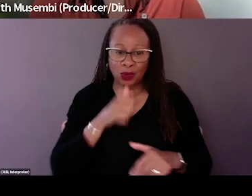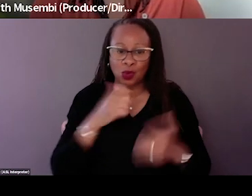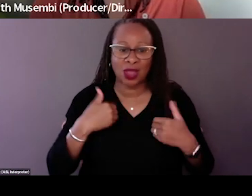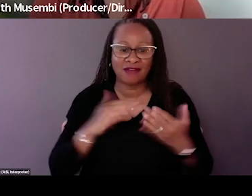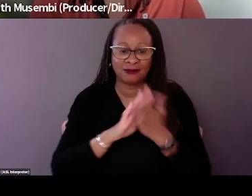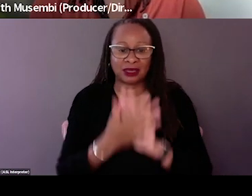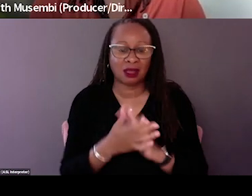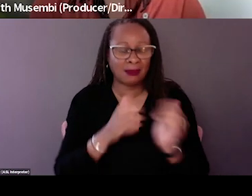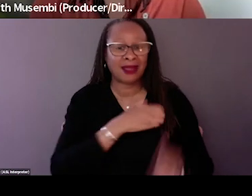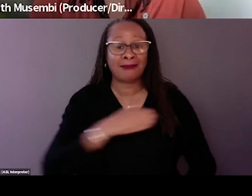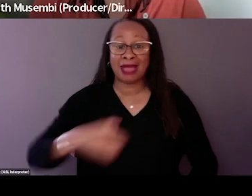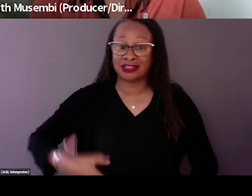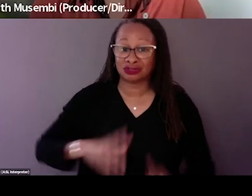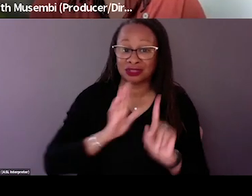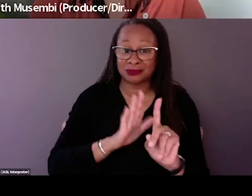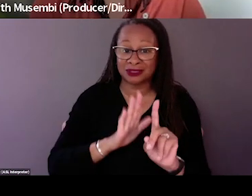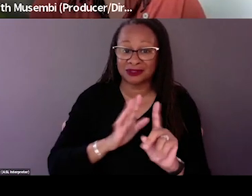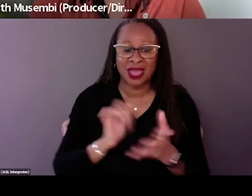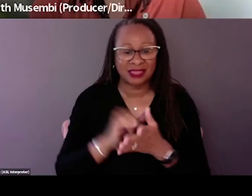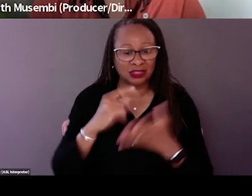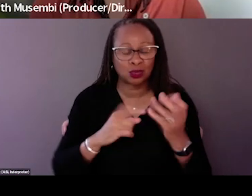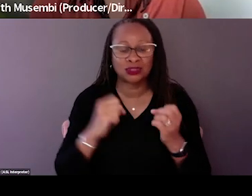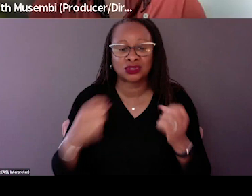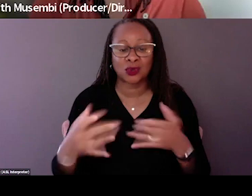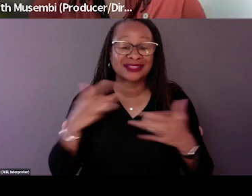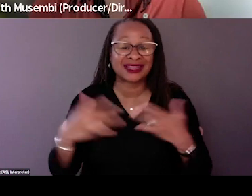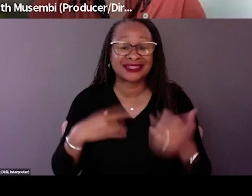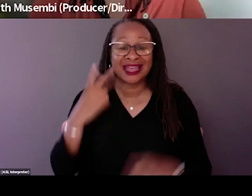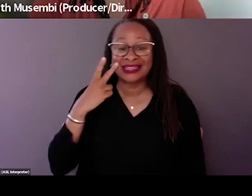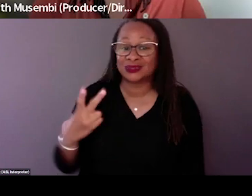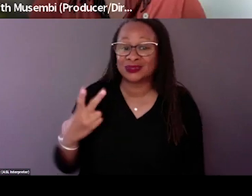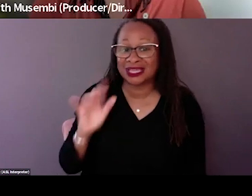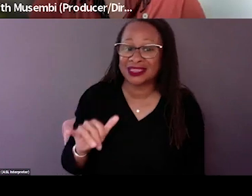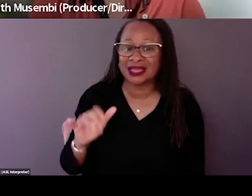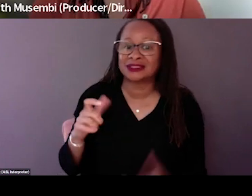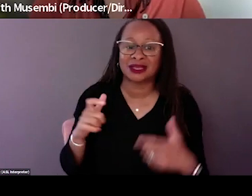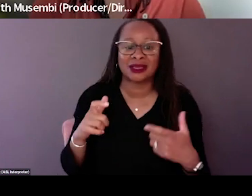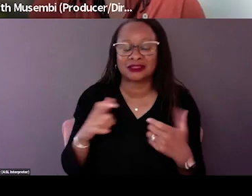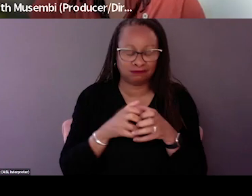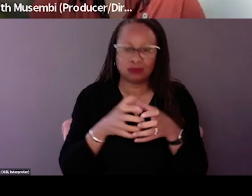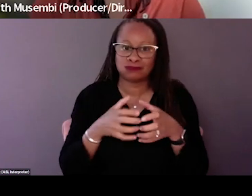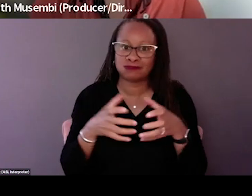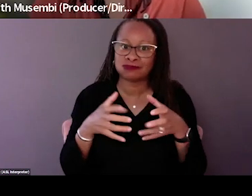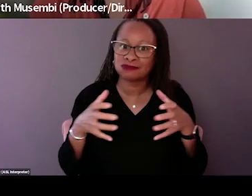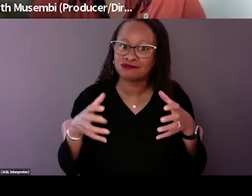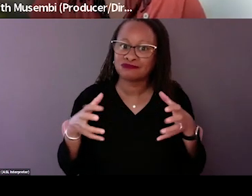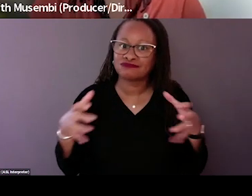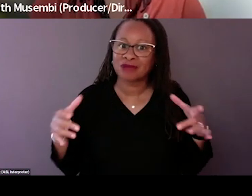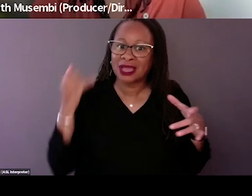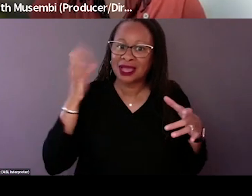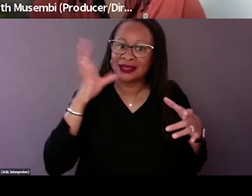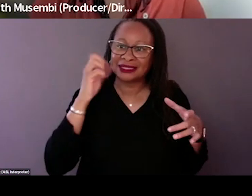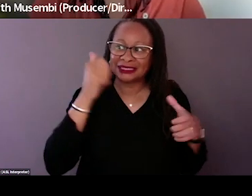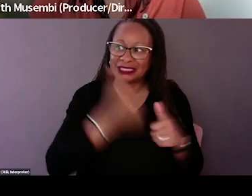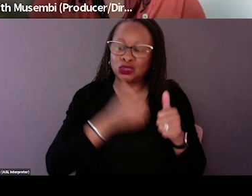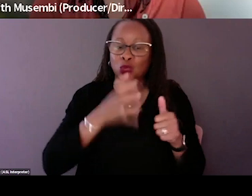in their own right. And that's what's so exciting, is to see this. It's mushrooming. It's growing. Each woman on this panel